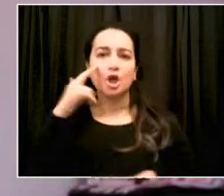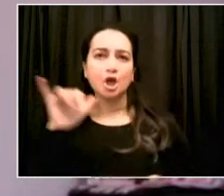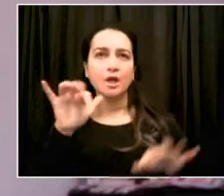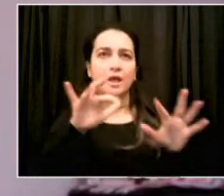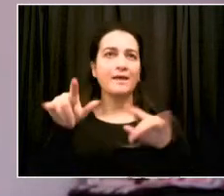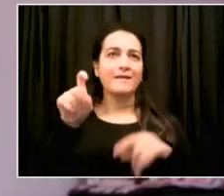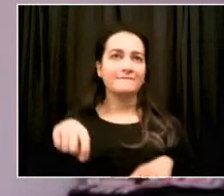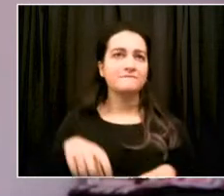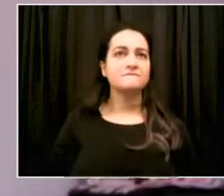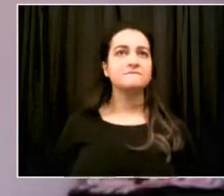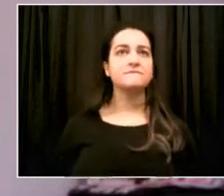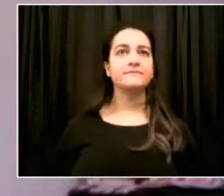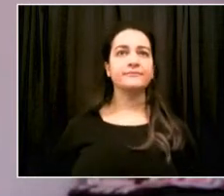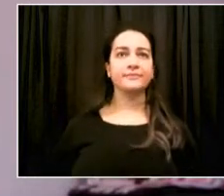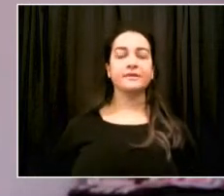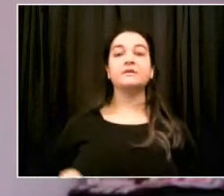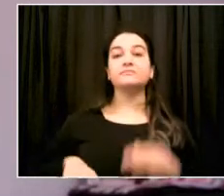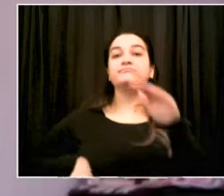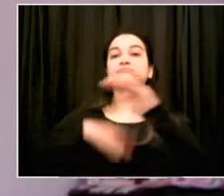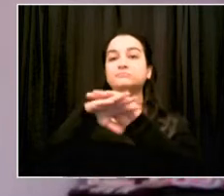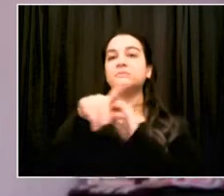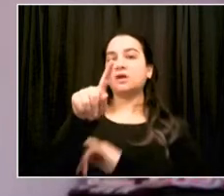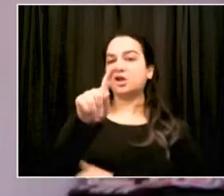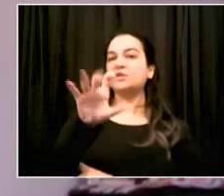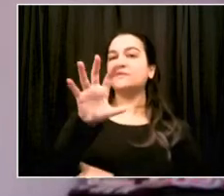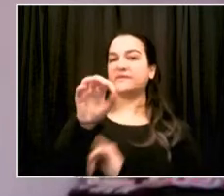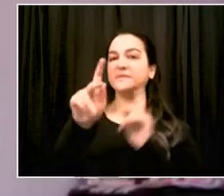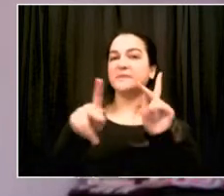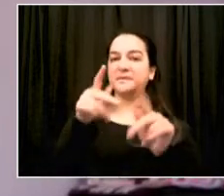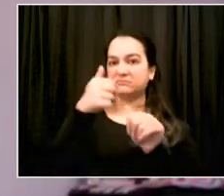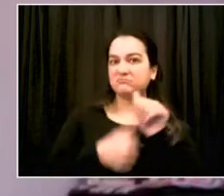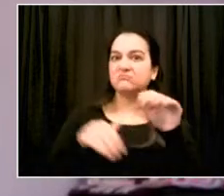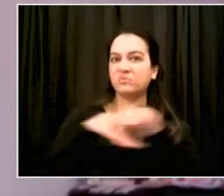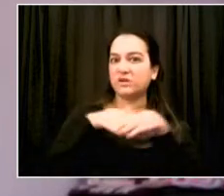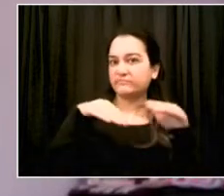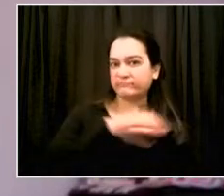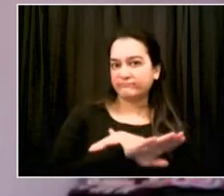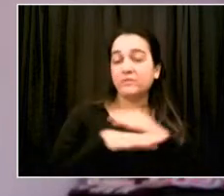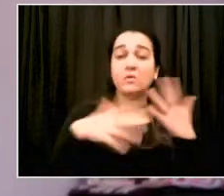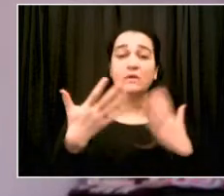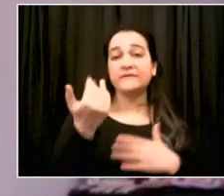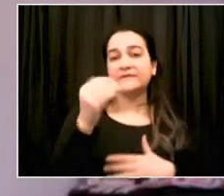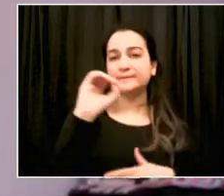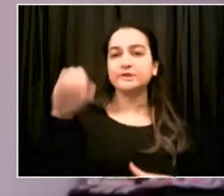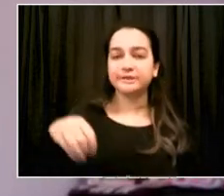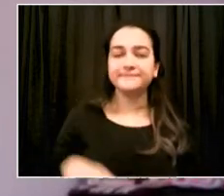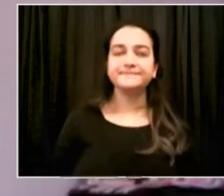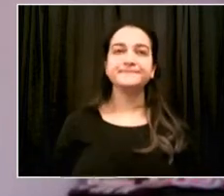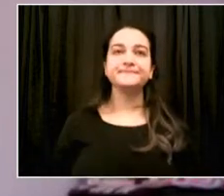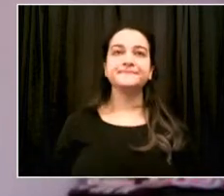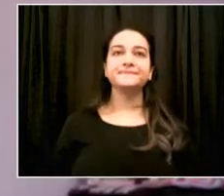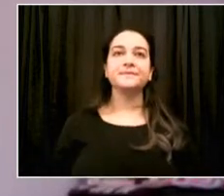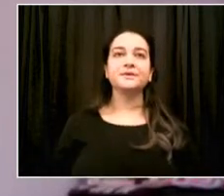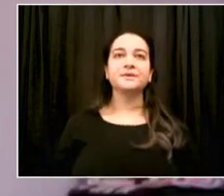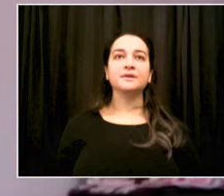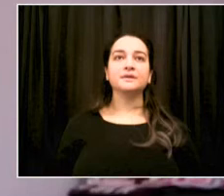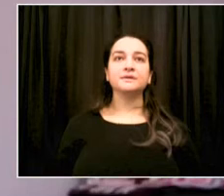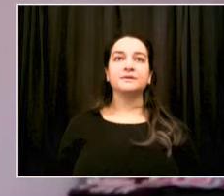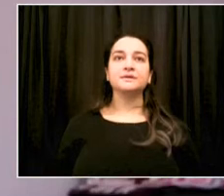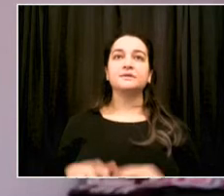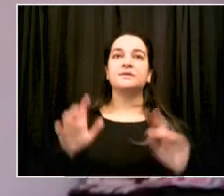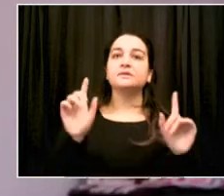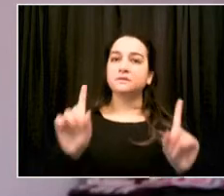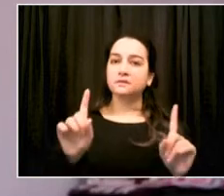just underline one of the things that the mayor said, which is we have to really be vigilant and watch